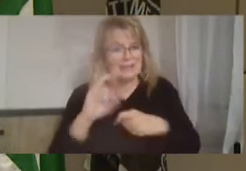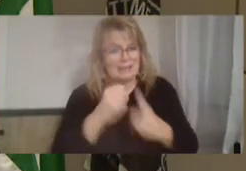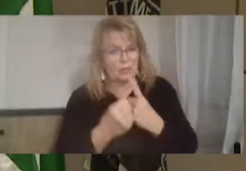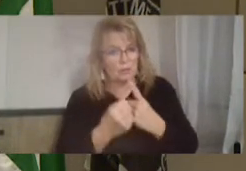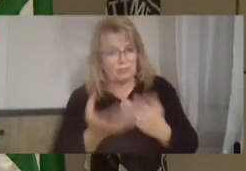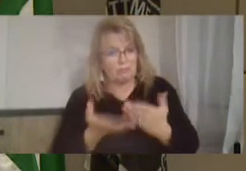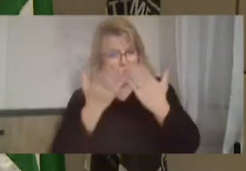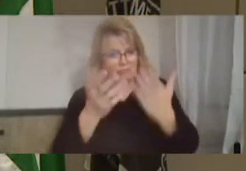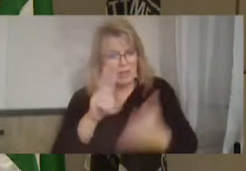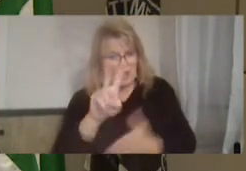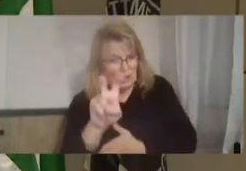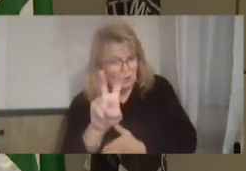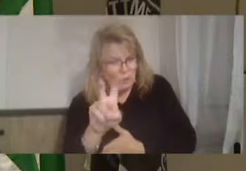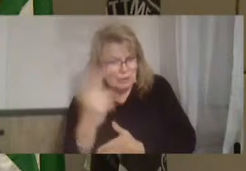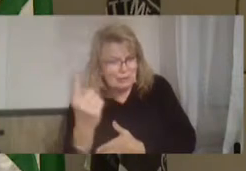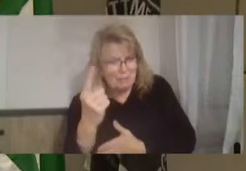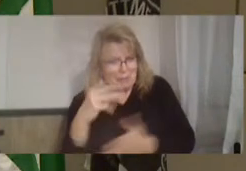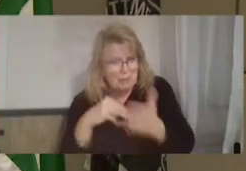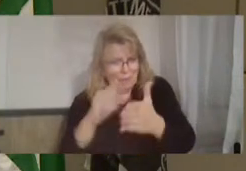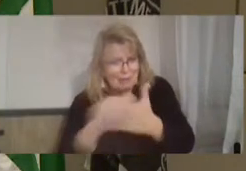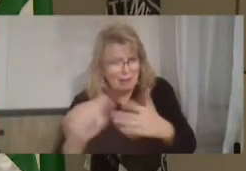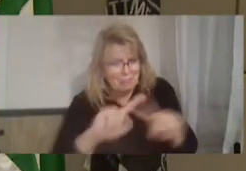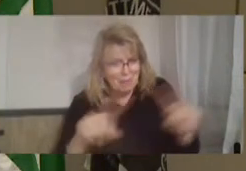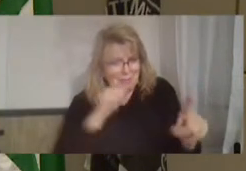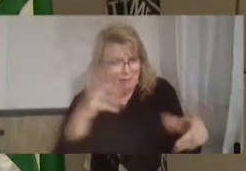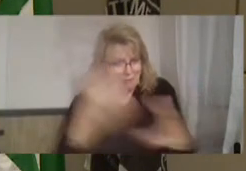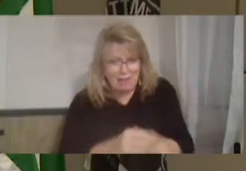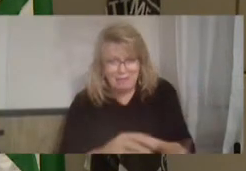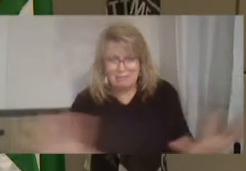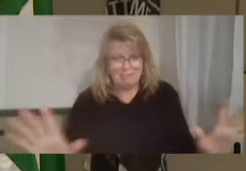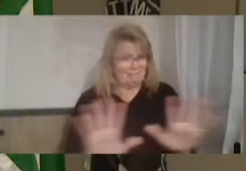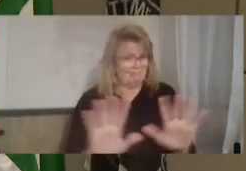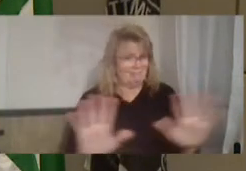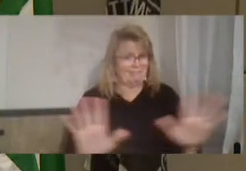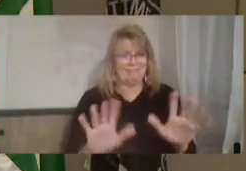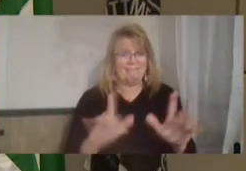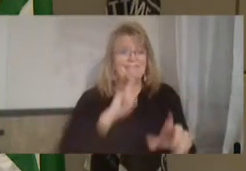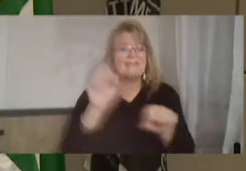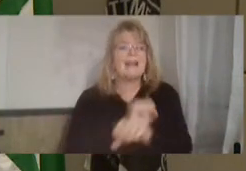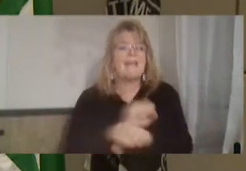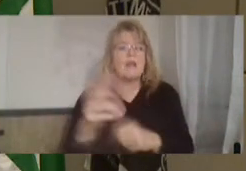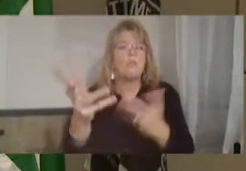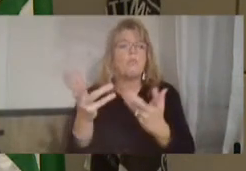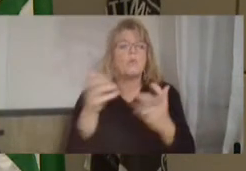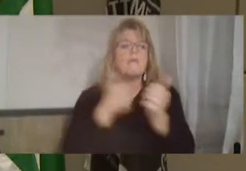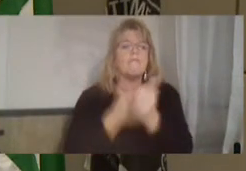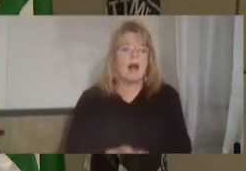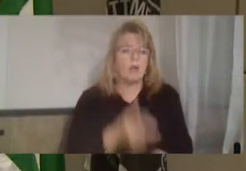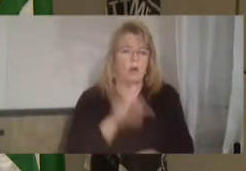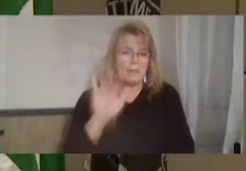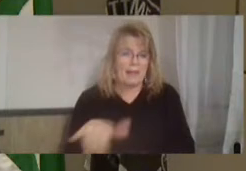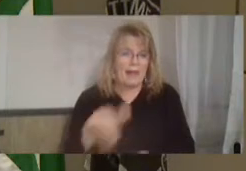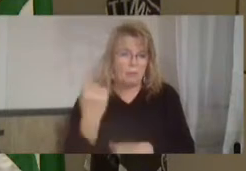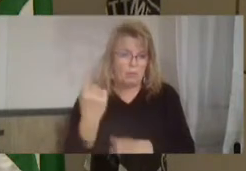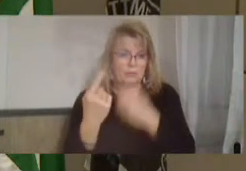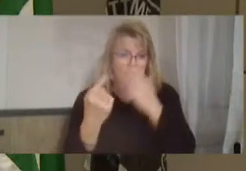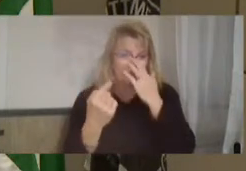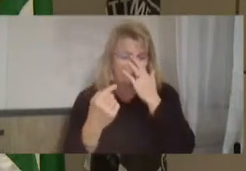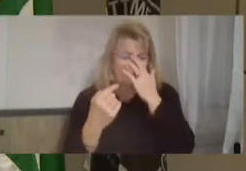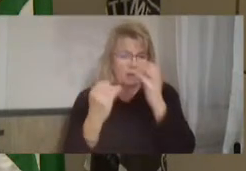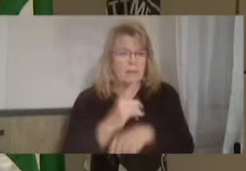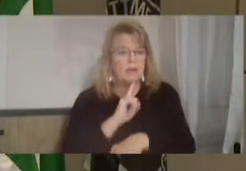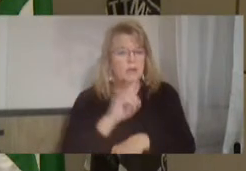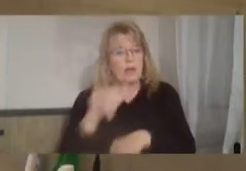million dollars and we don't have a seat at the table in all places. So definitely want to follow up on that one and make sure that that one shows up. Thank